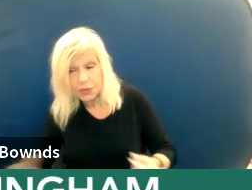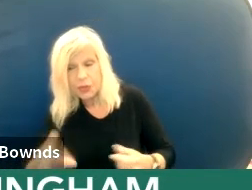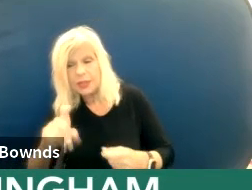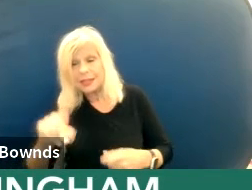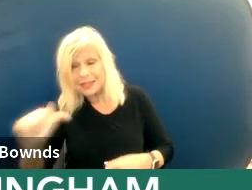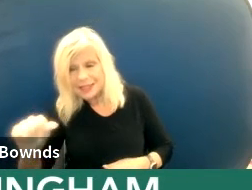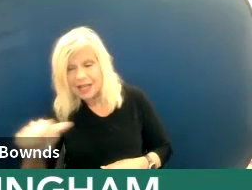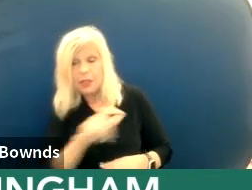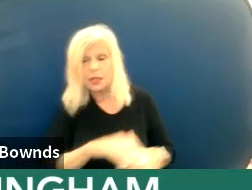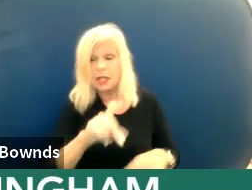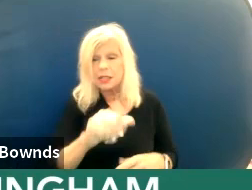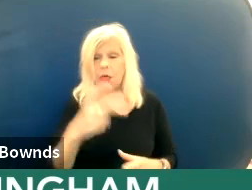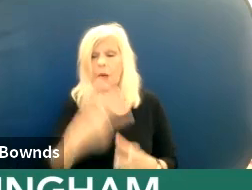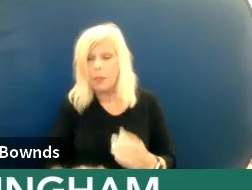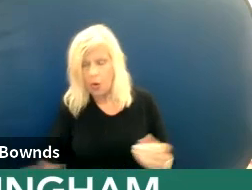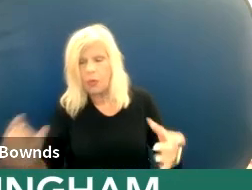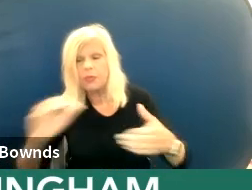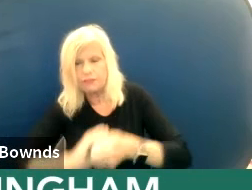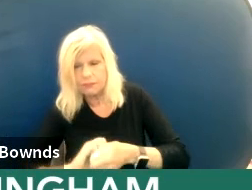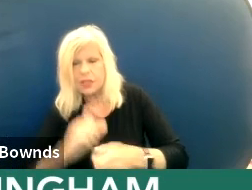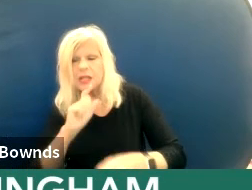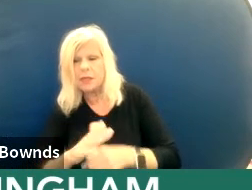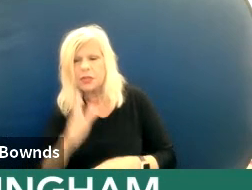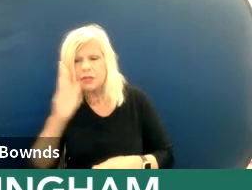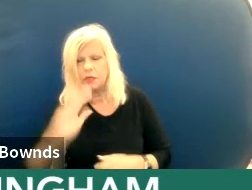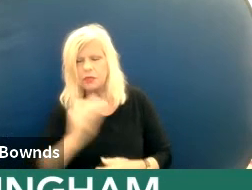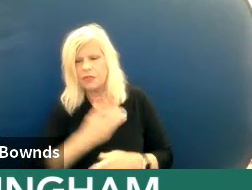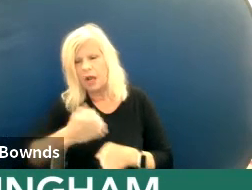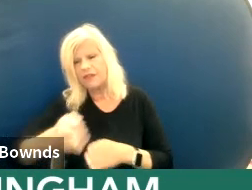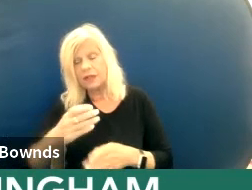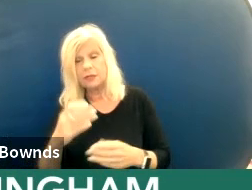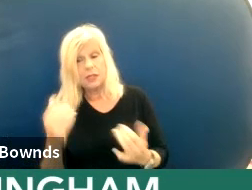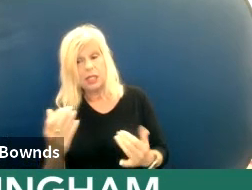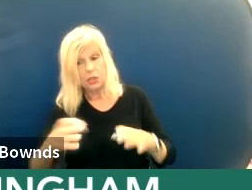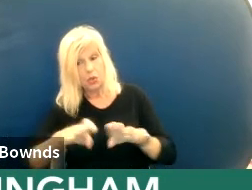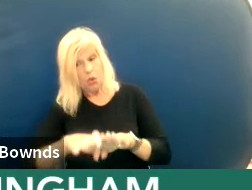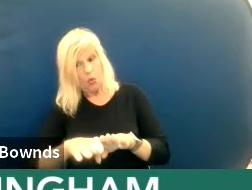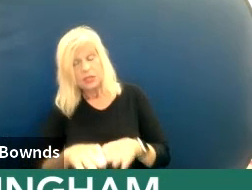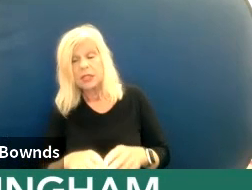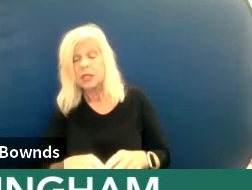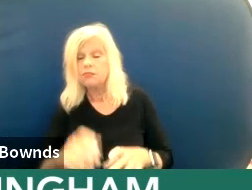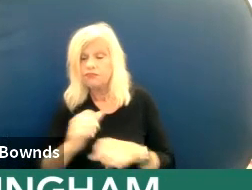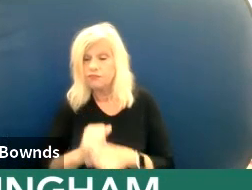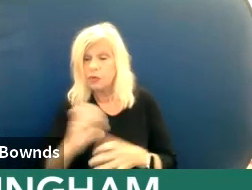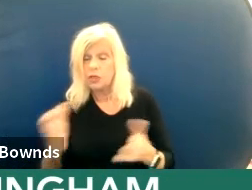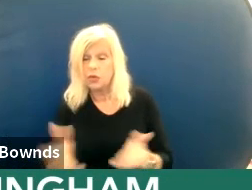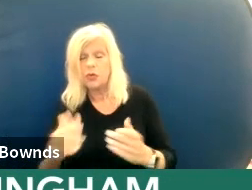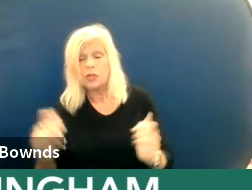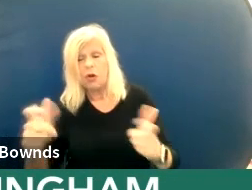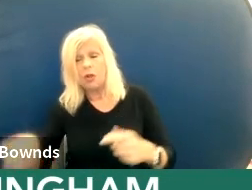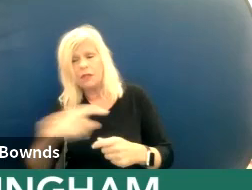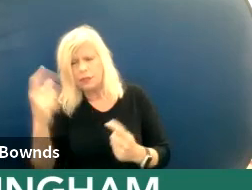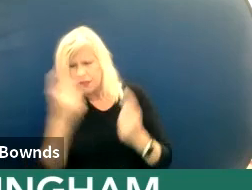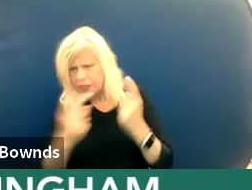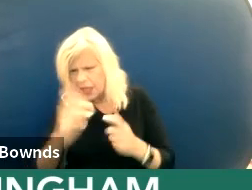and non-disabled to commit to the future of our field. In closing, I want to encourage you all to think about ways